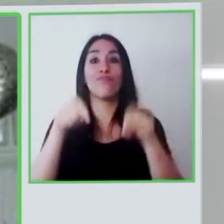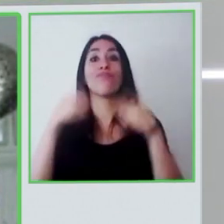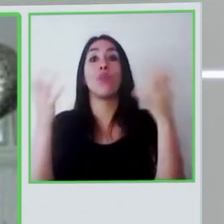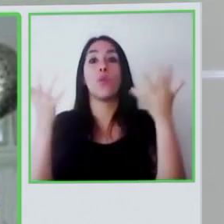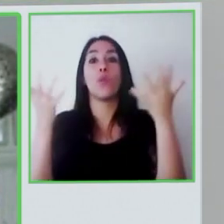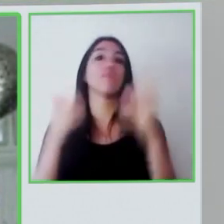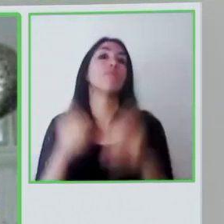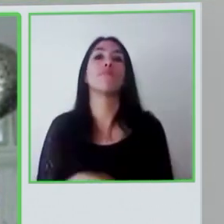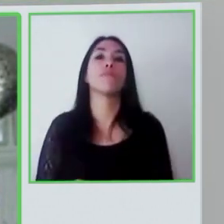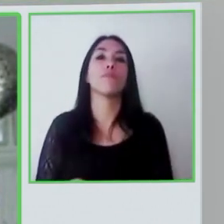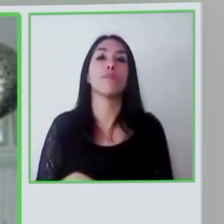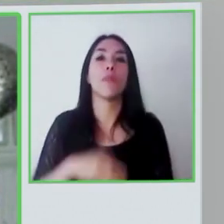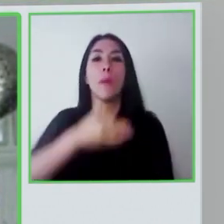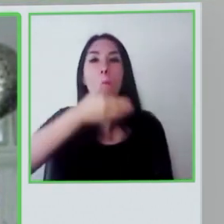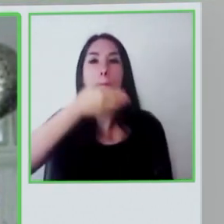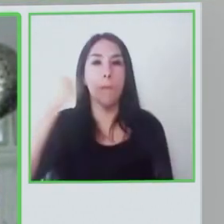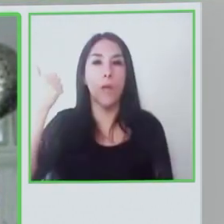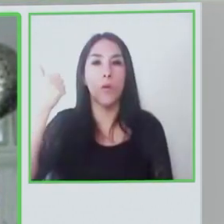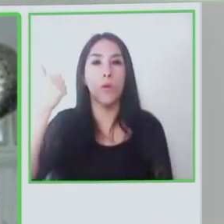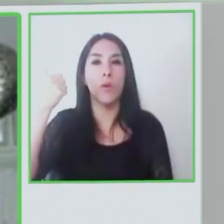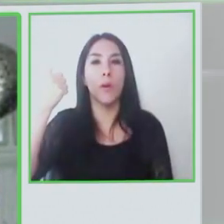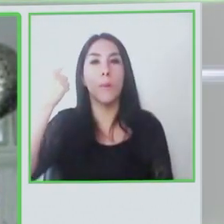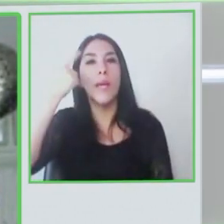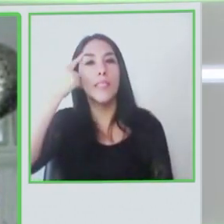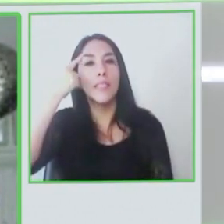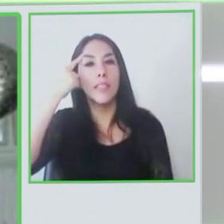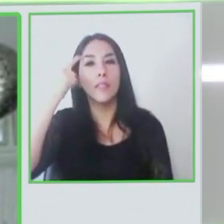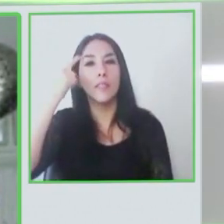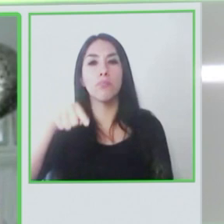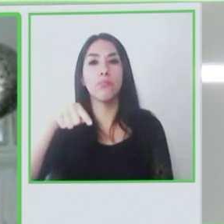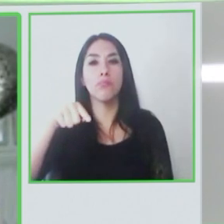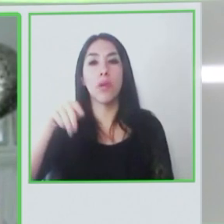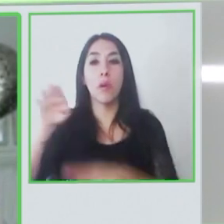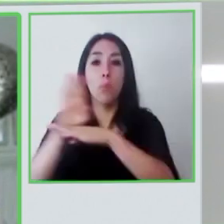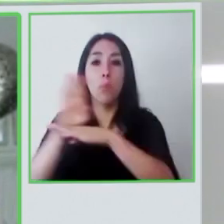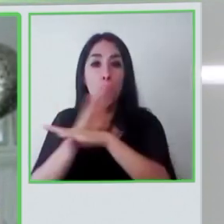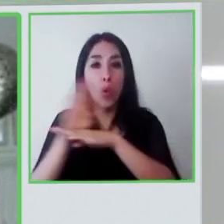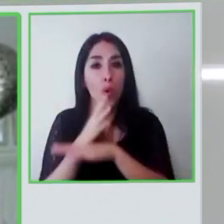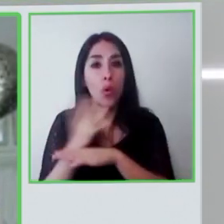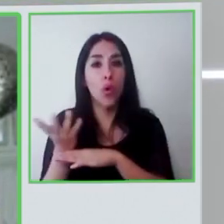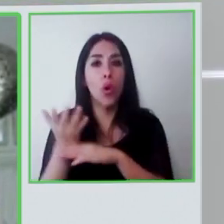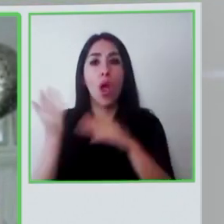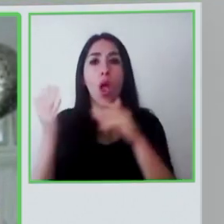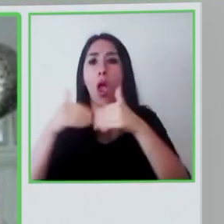the quality of thinking on how an organization builds trust